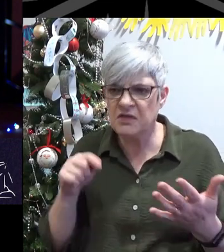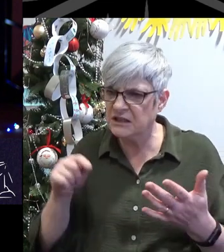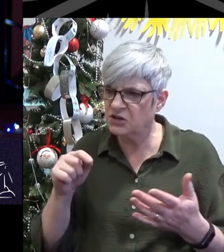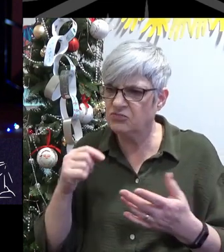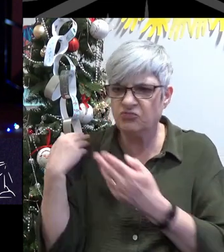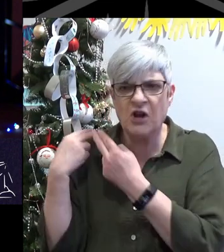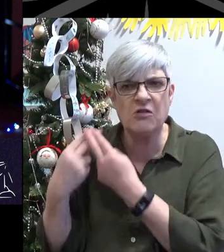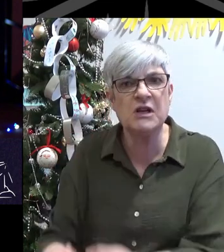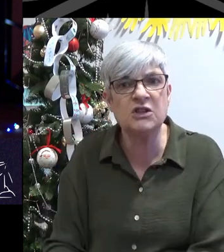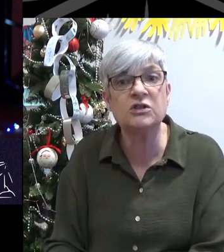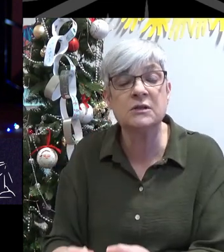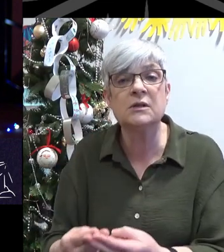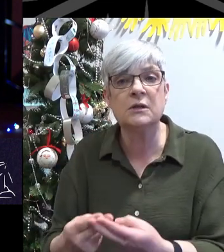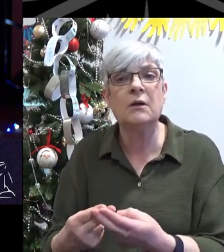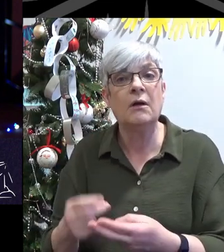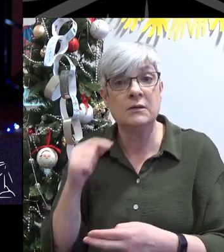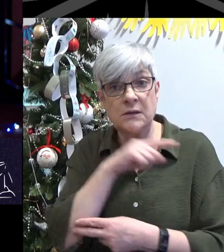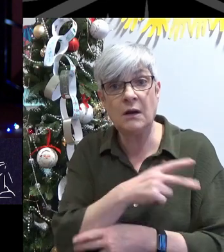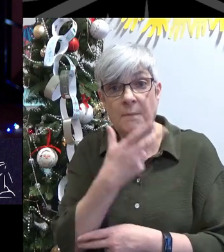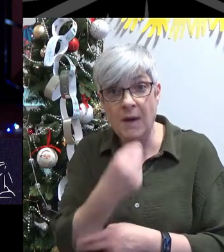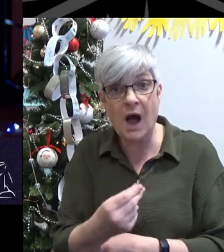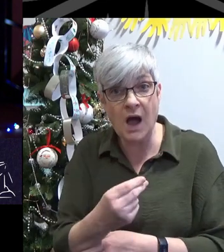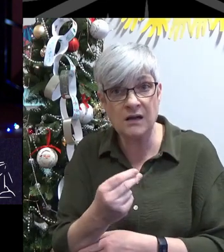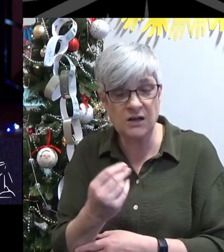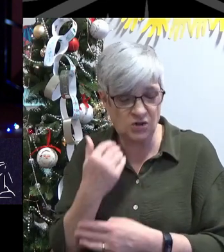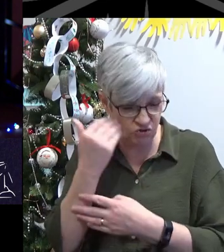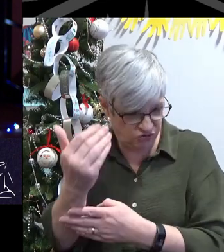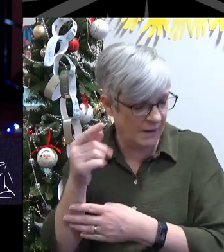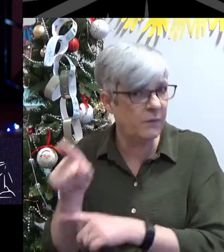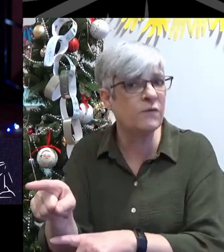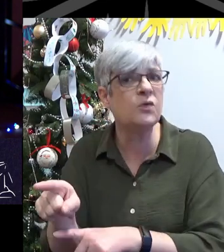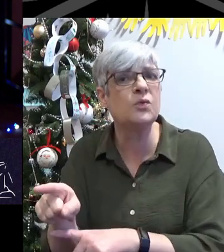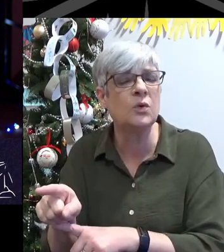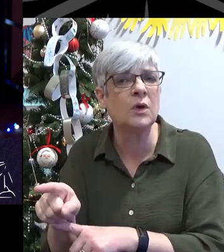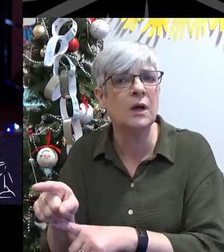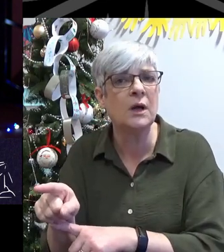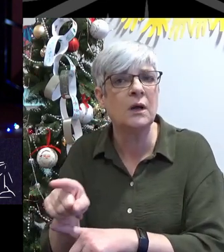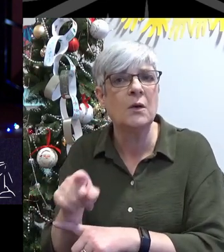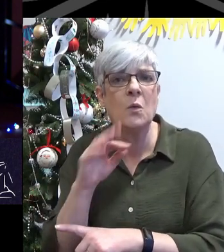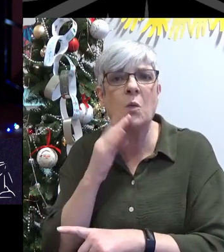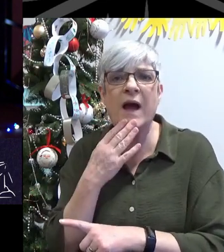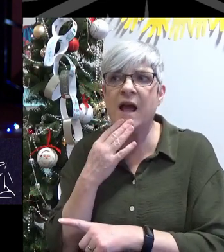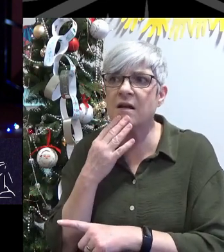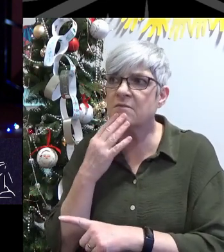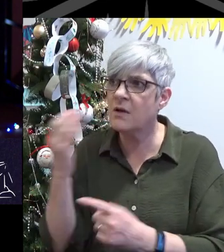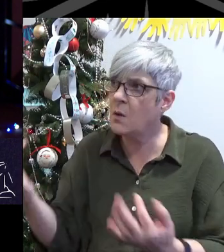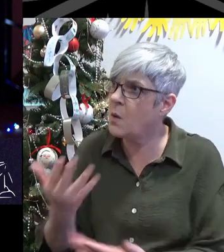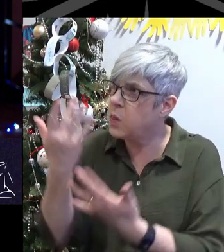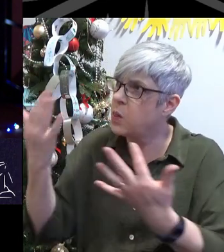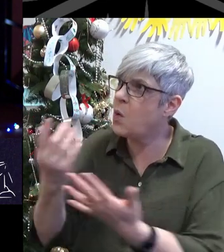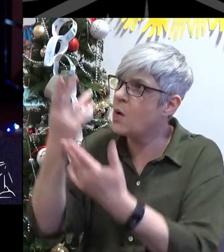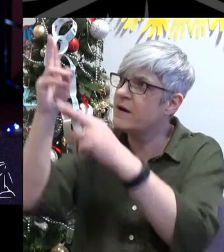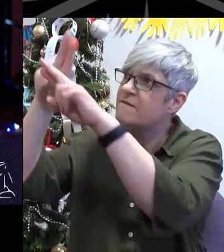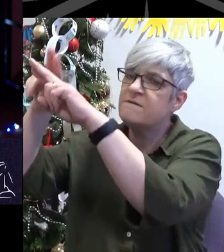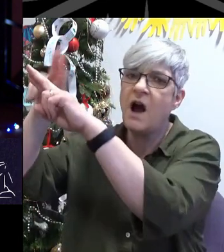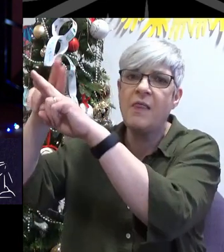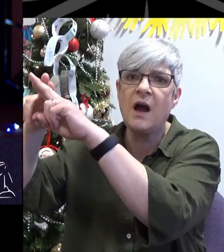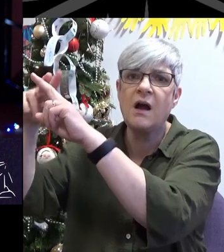the Son of Man will be ashamed of them when he comes in his Father's glory with the holy